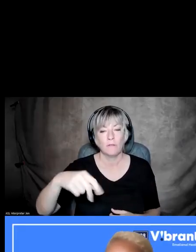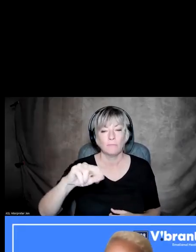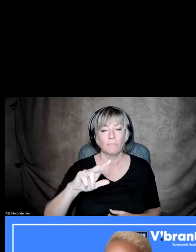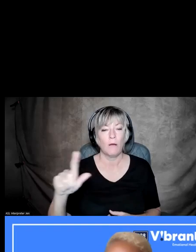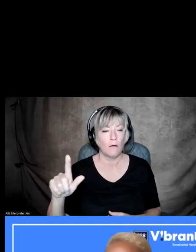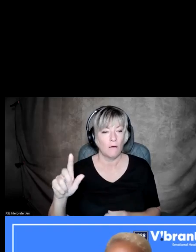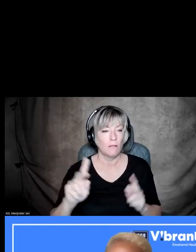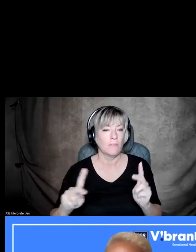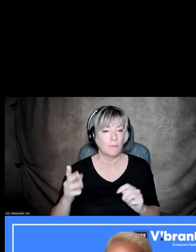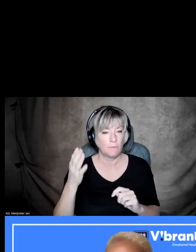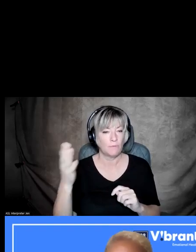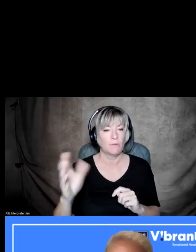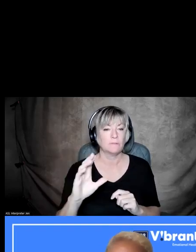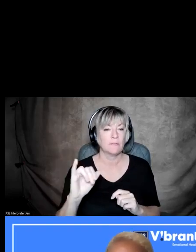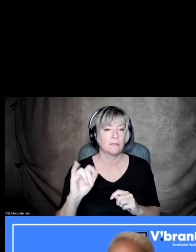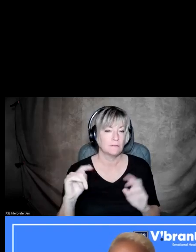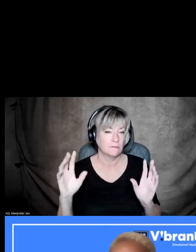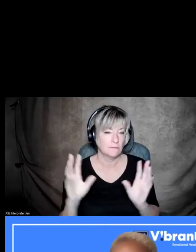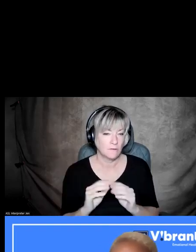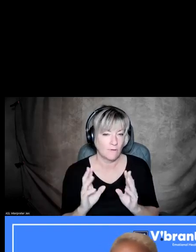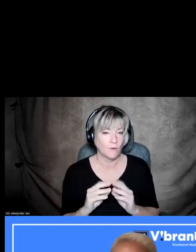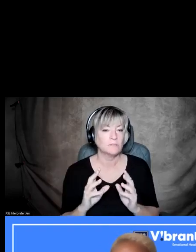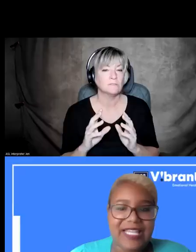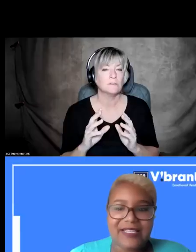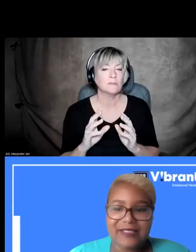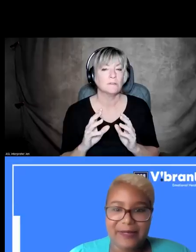the folks at the CIT International Conference to get a